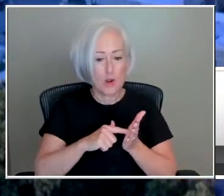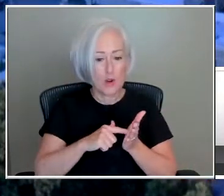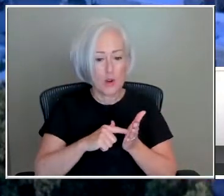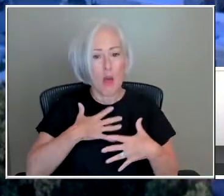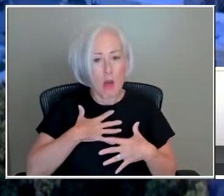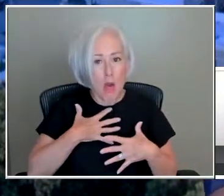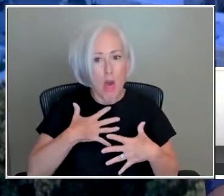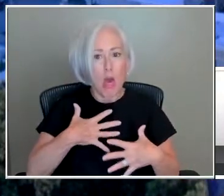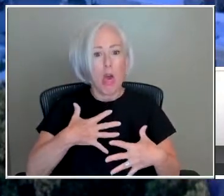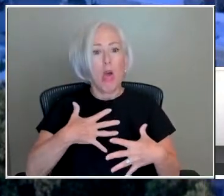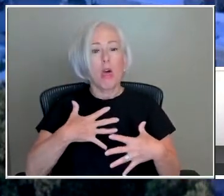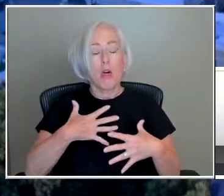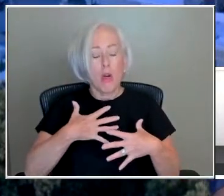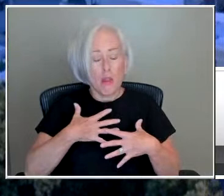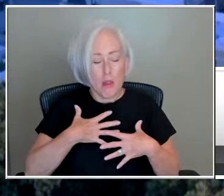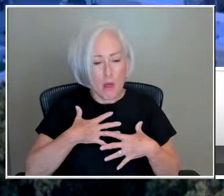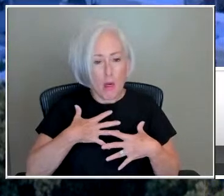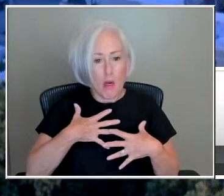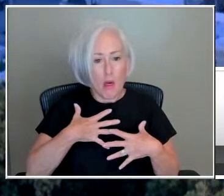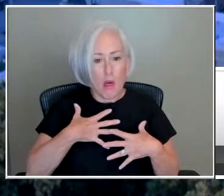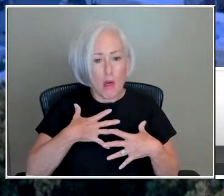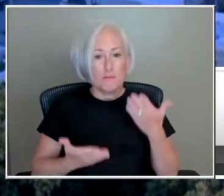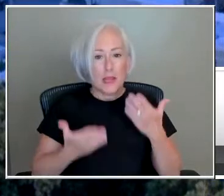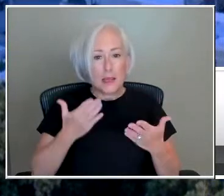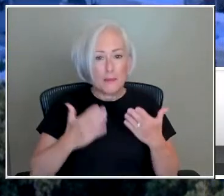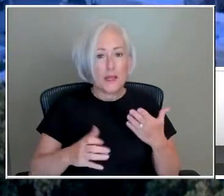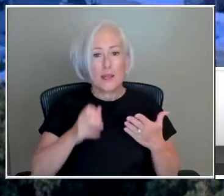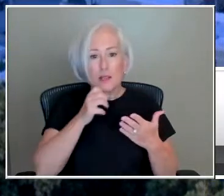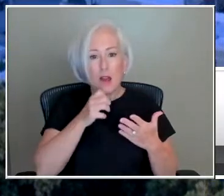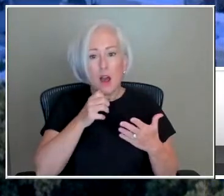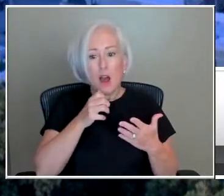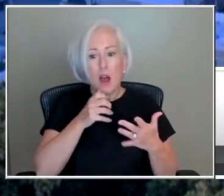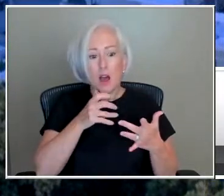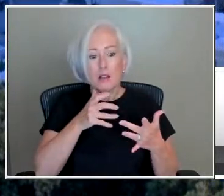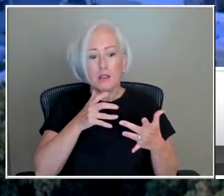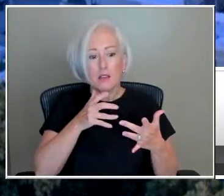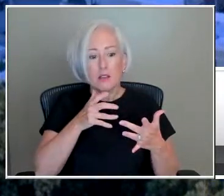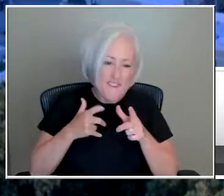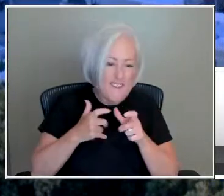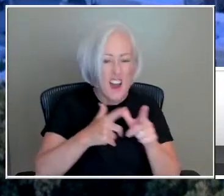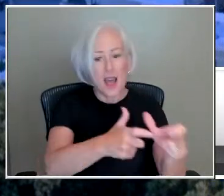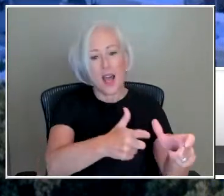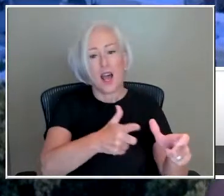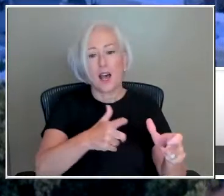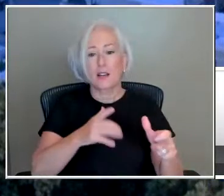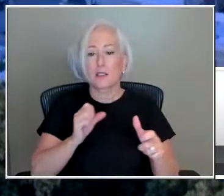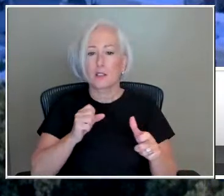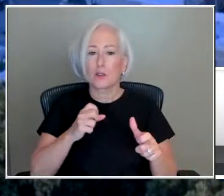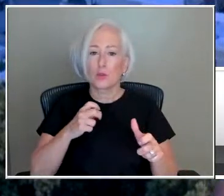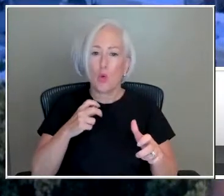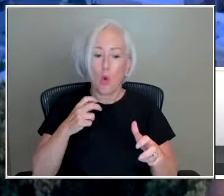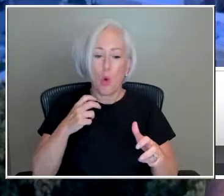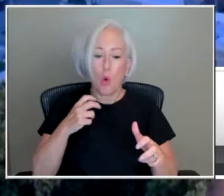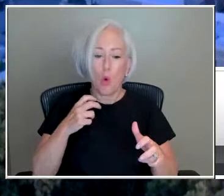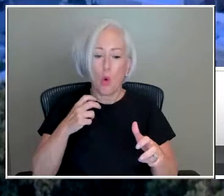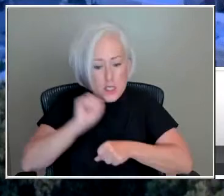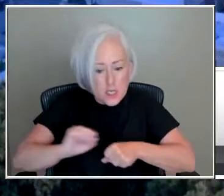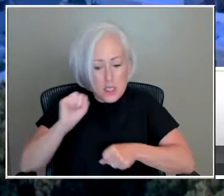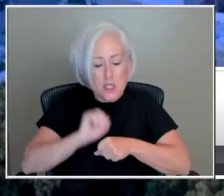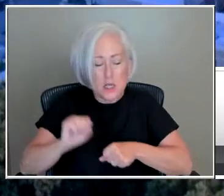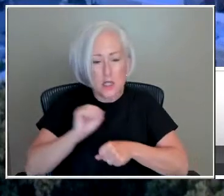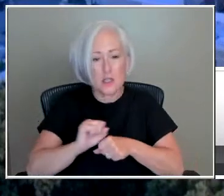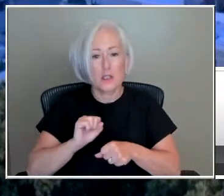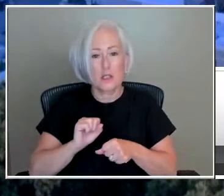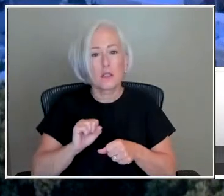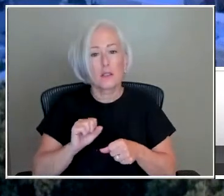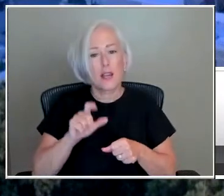able to, go as hard or go as fast, and there's a recovery period that kind of comes after it.